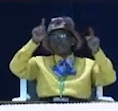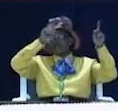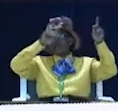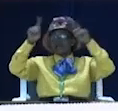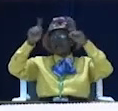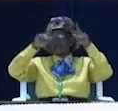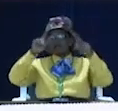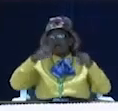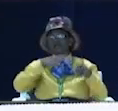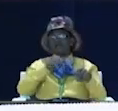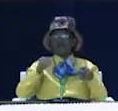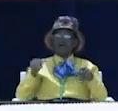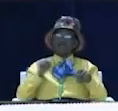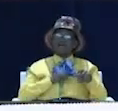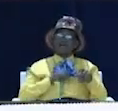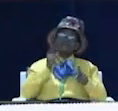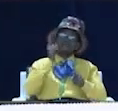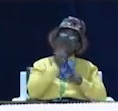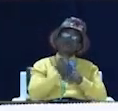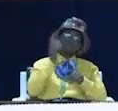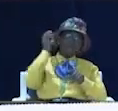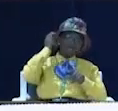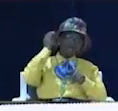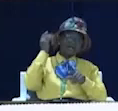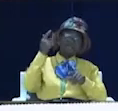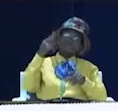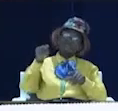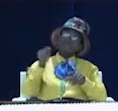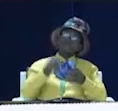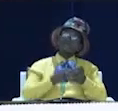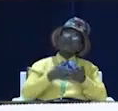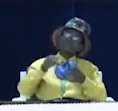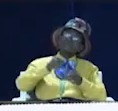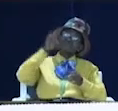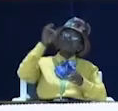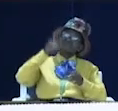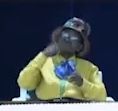And I just felt the Holy Spirit saying, look out of the window.